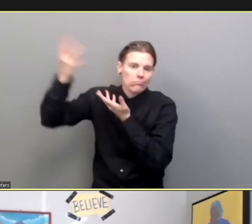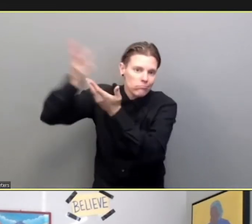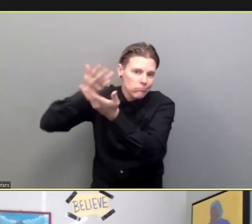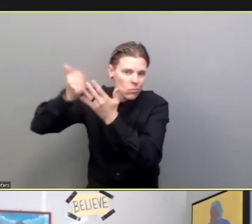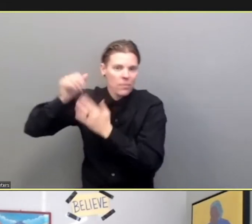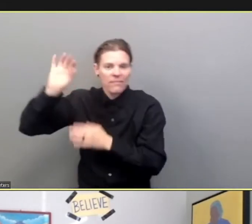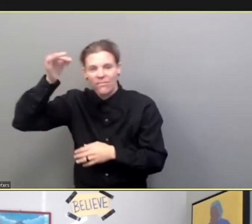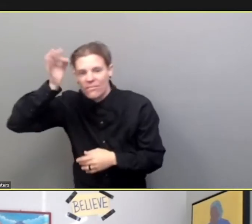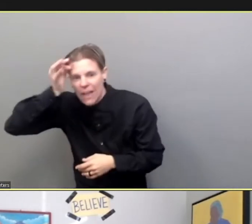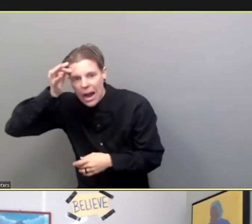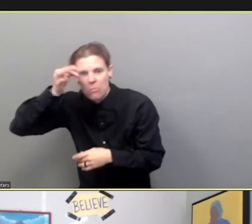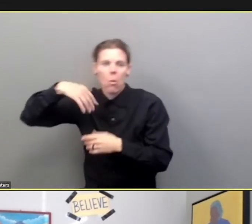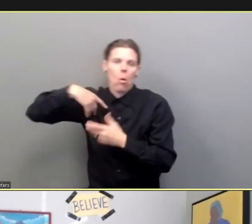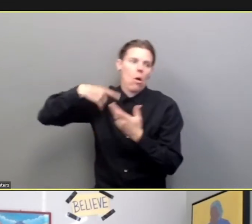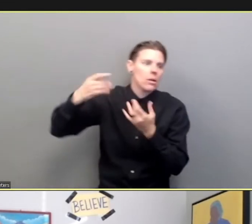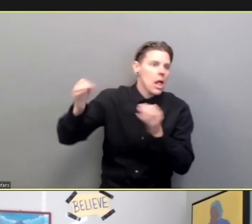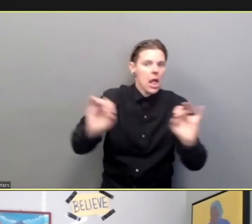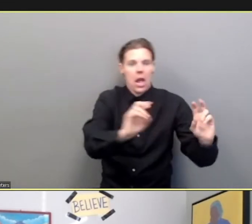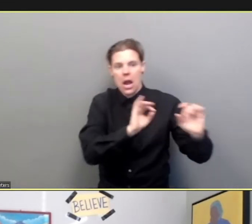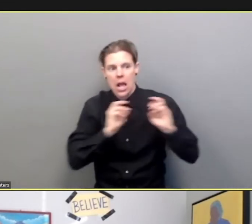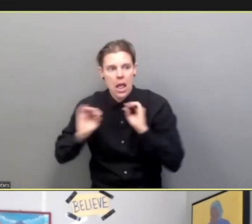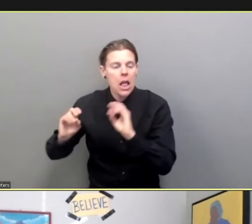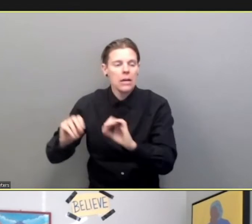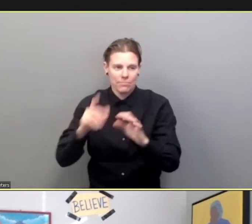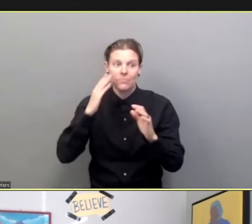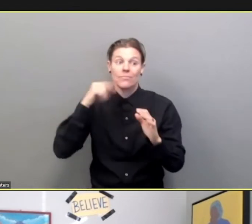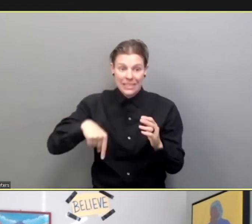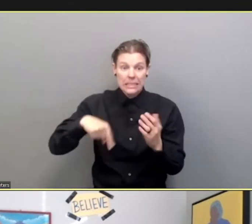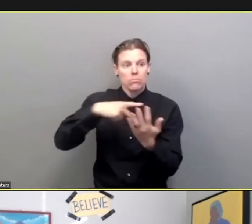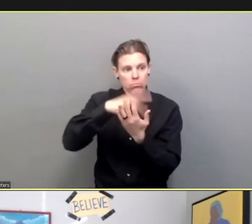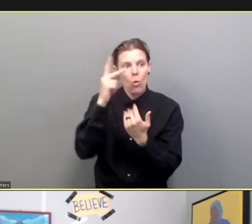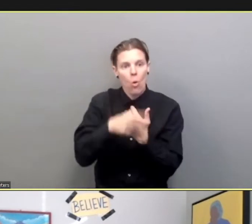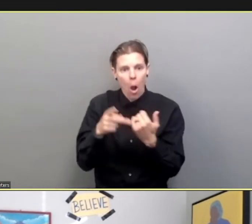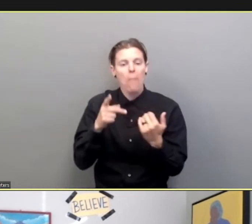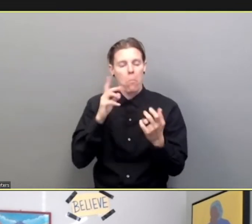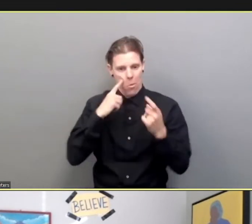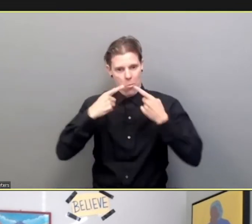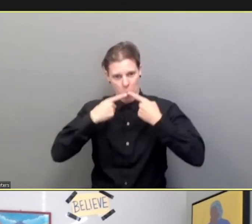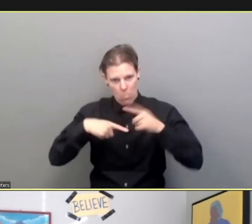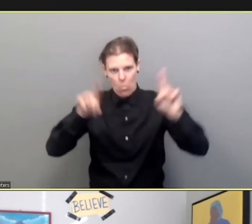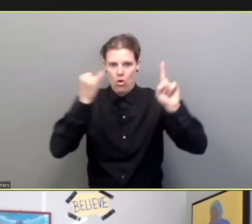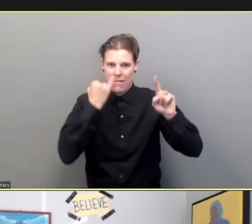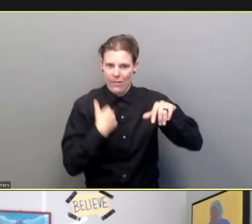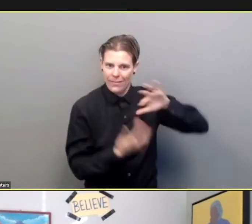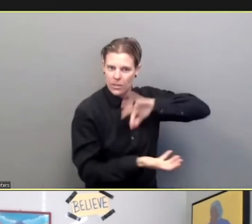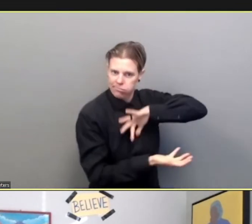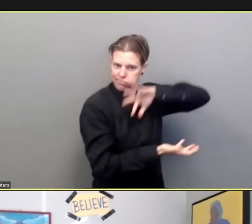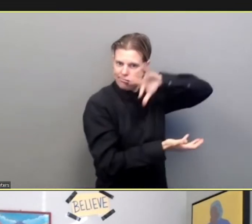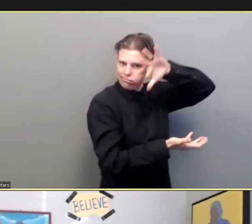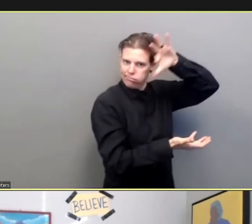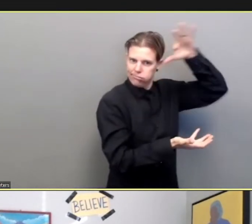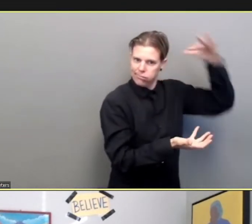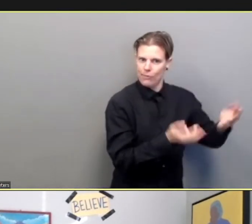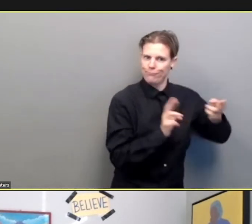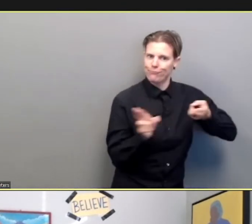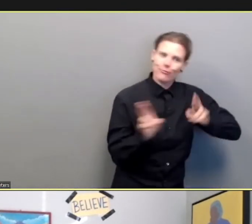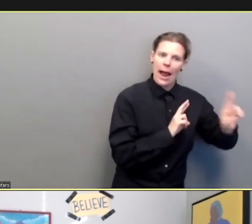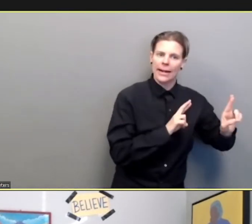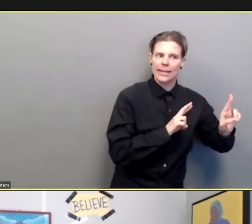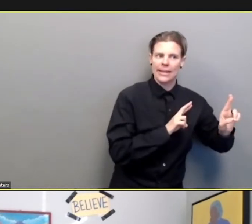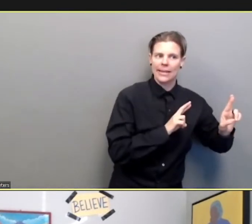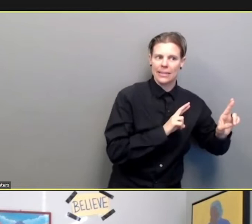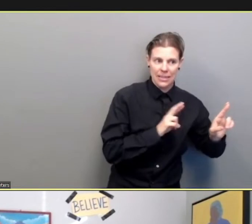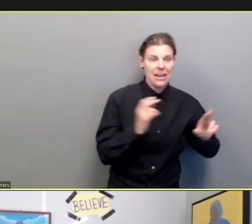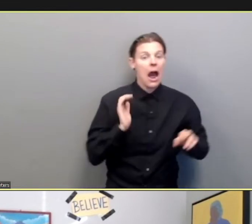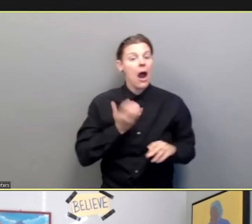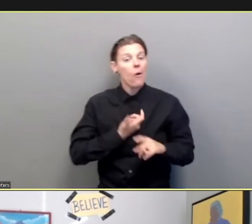obviously the program only works if we have the testing materials. We have a very diverse testing system in New Mexico, one of the most